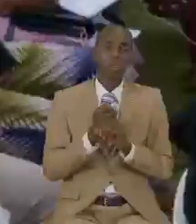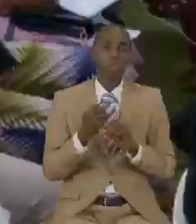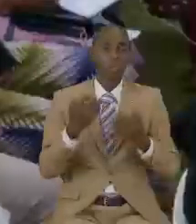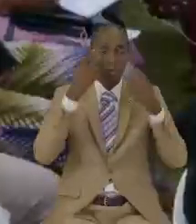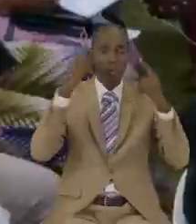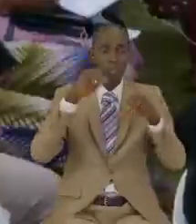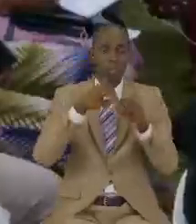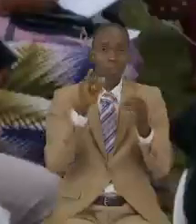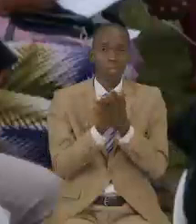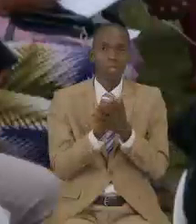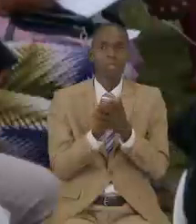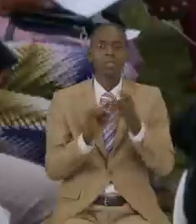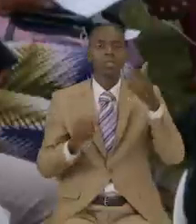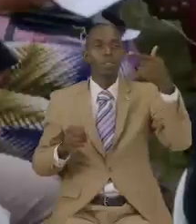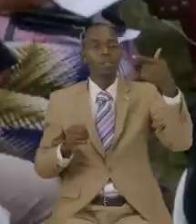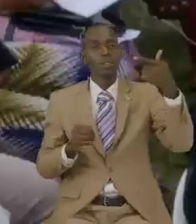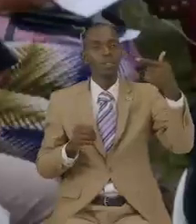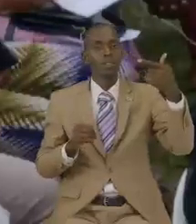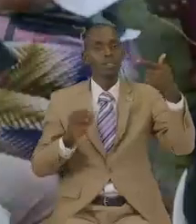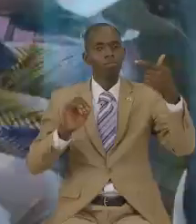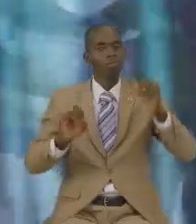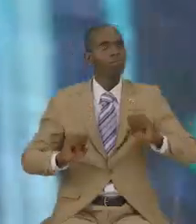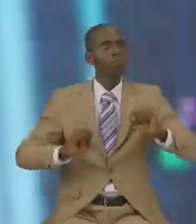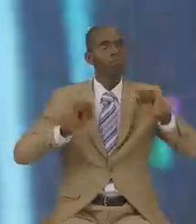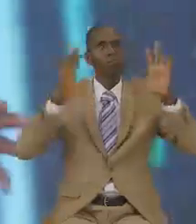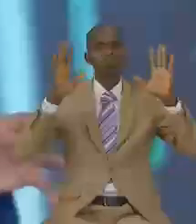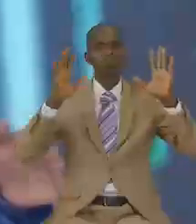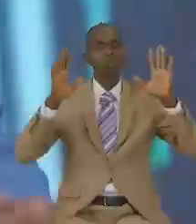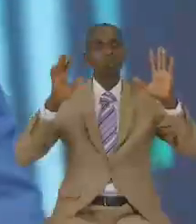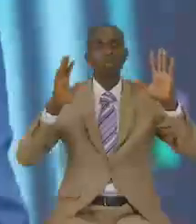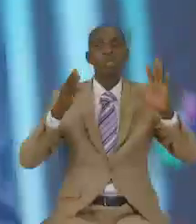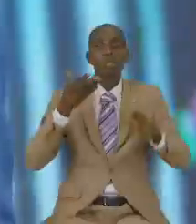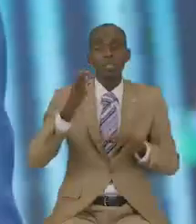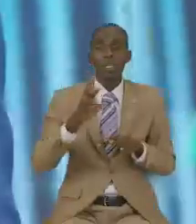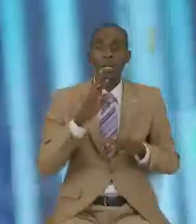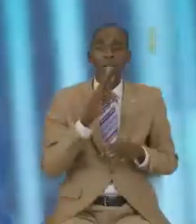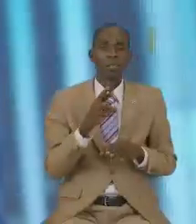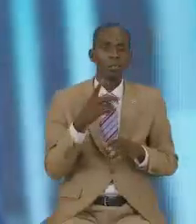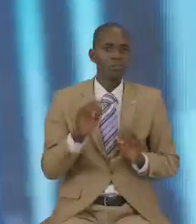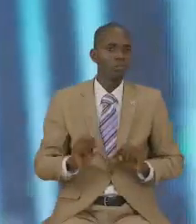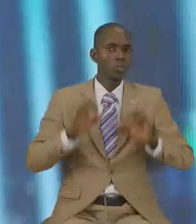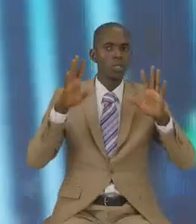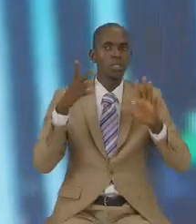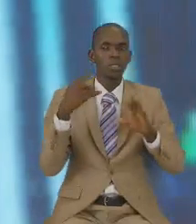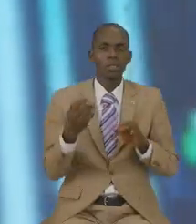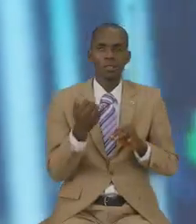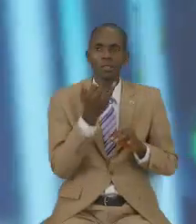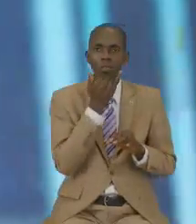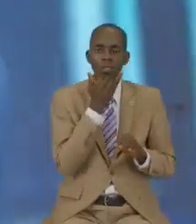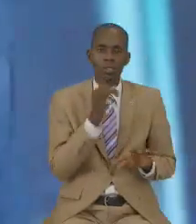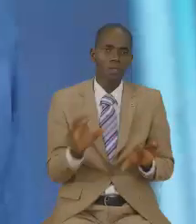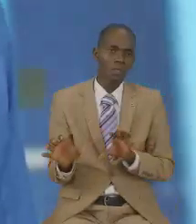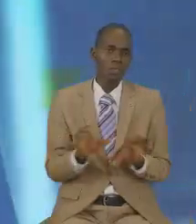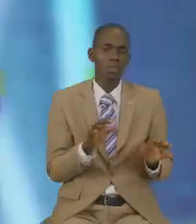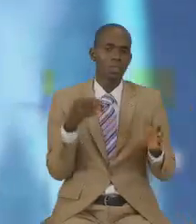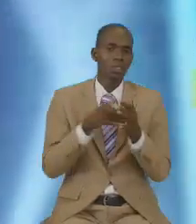G, give up the misdeeds against the godly goal. You